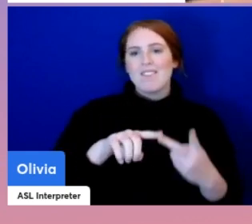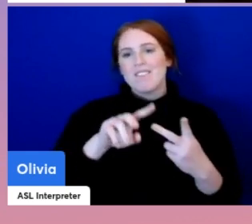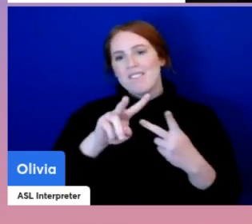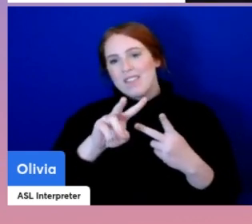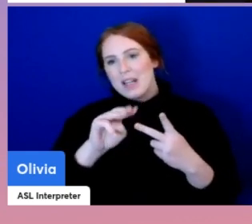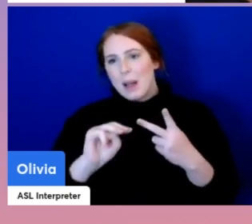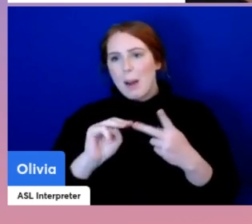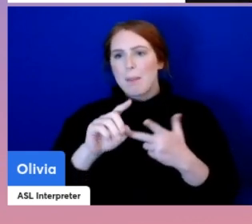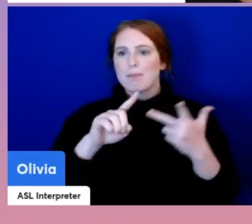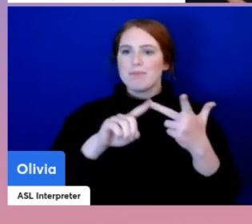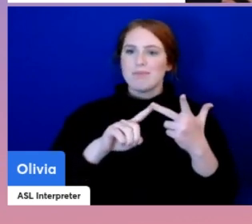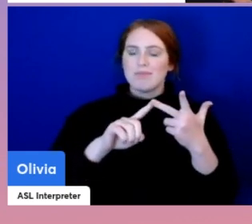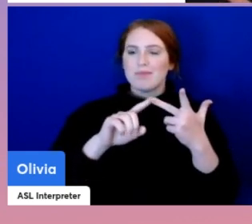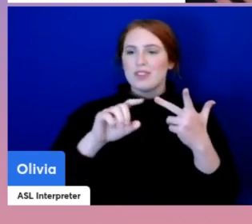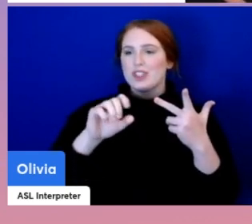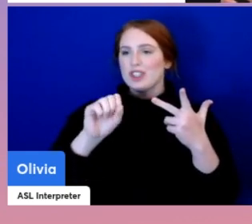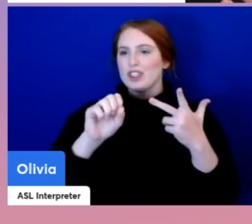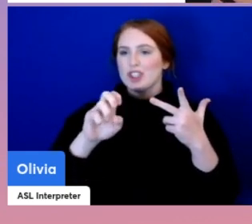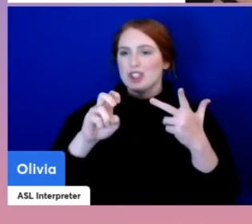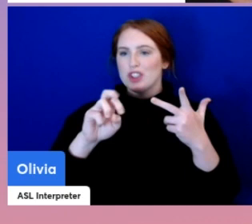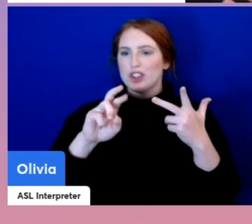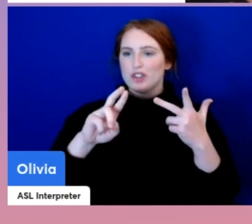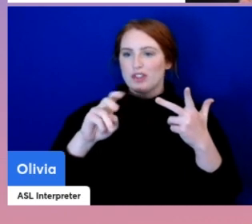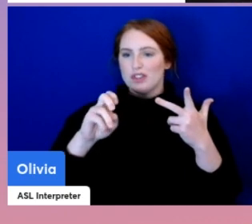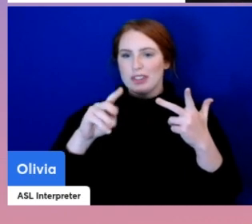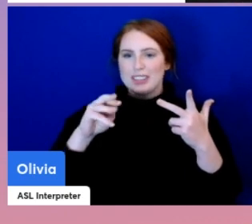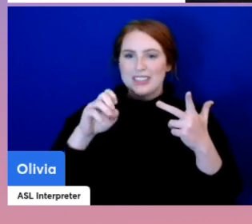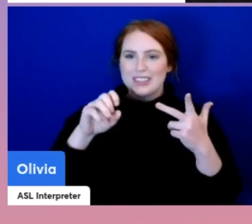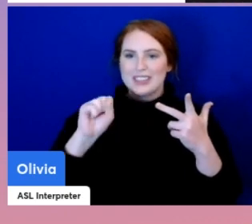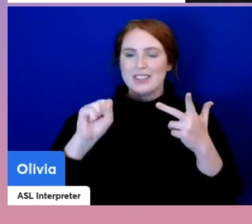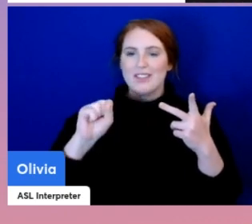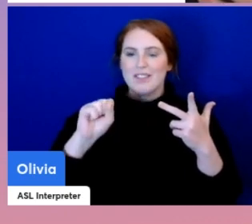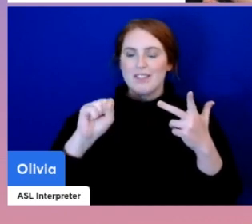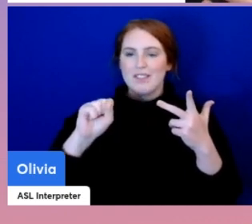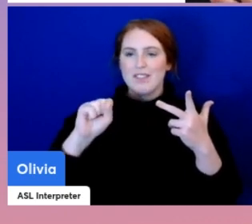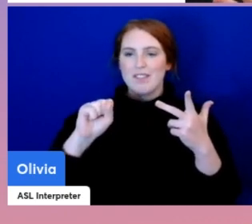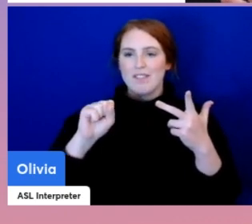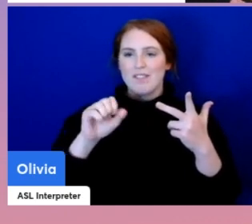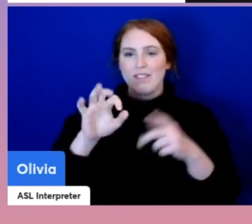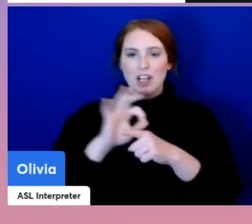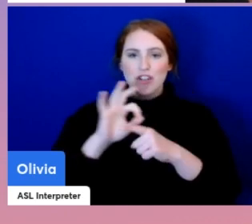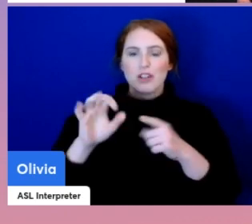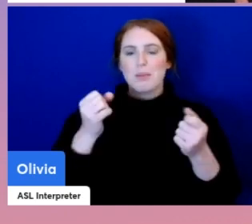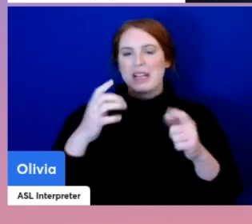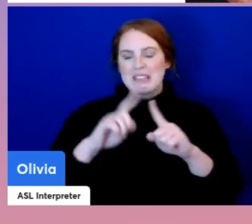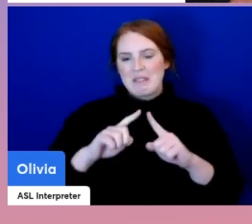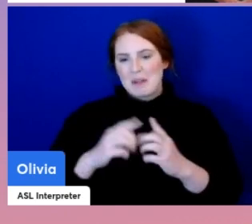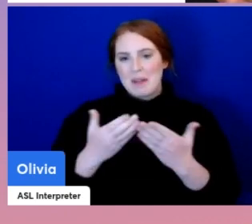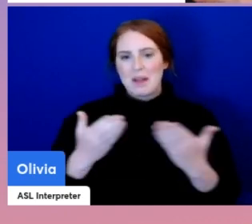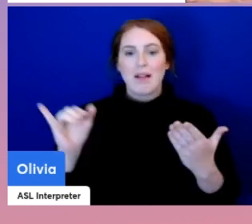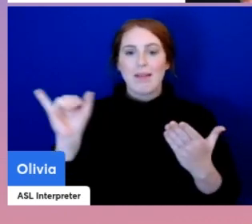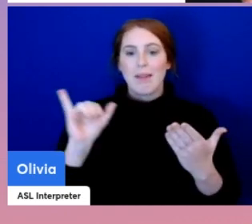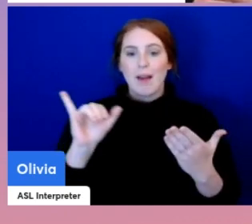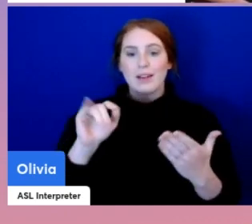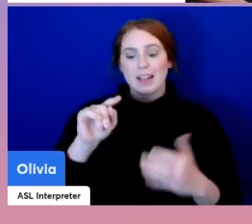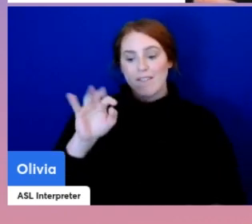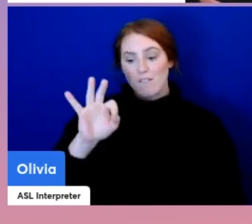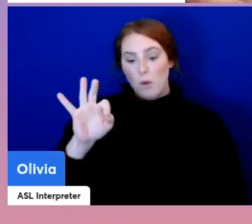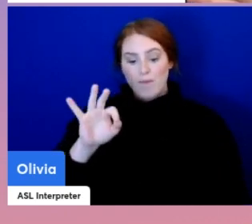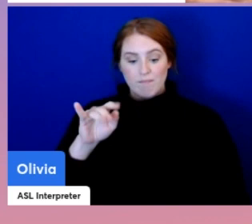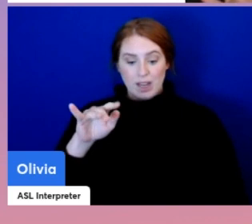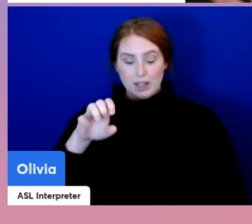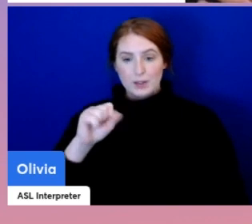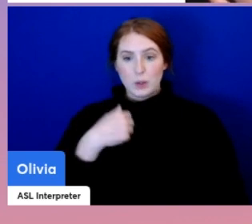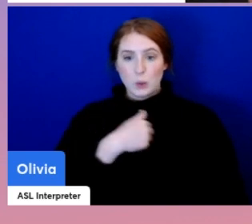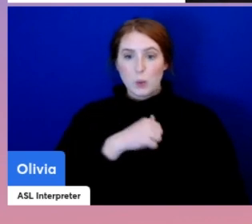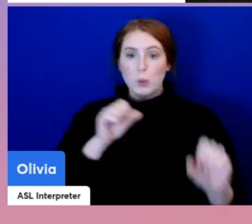functions, all the infrastructure required to deploy our application. And like our Terraform files, we can deploy stacks with different inputs